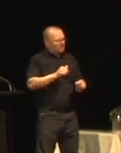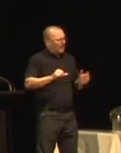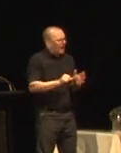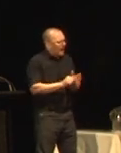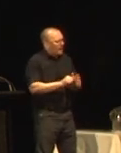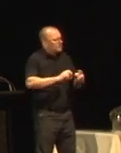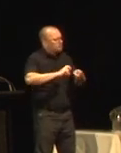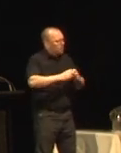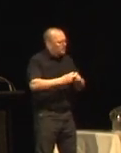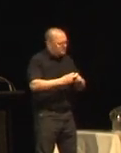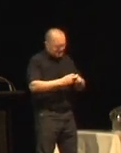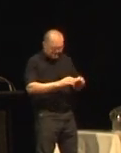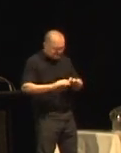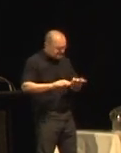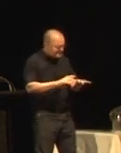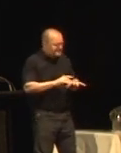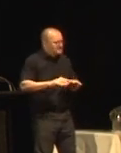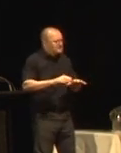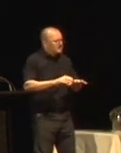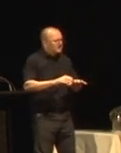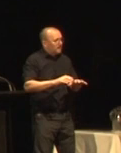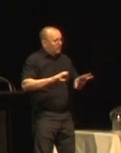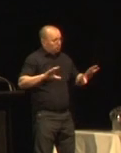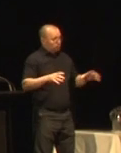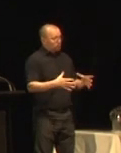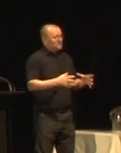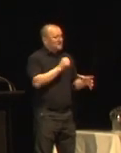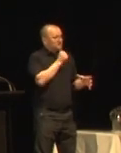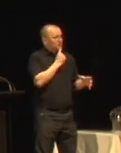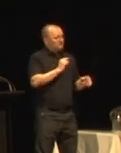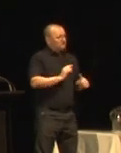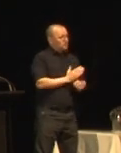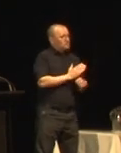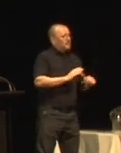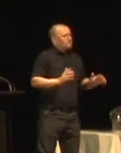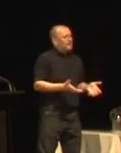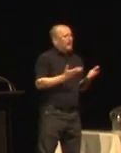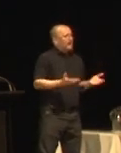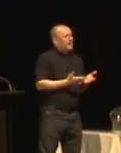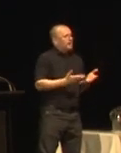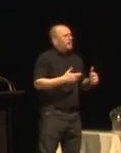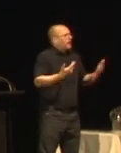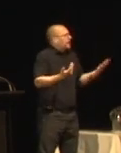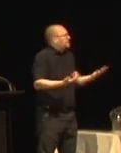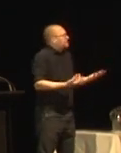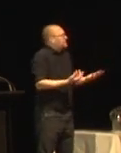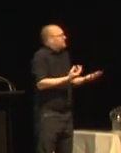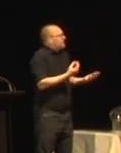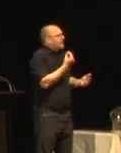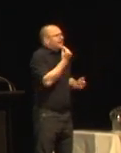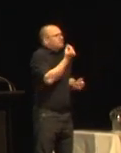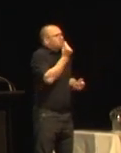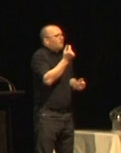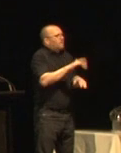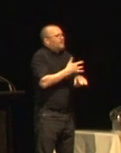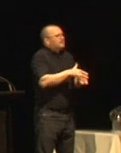groups that play first, groups that do improv theater first, that do participatory theater, that, as we say, lean forward with